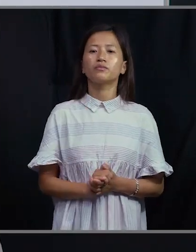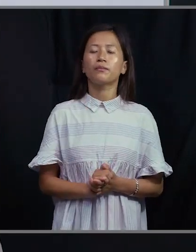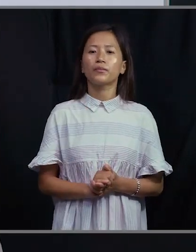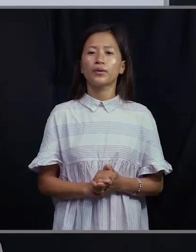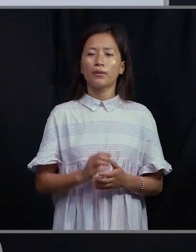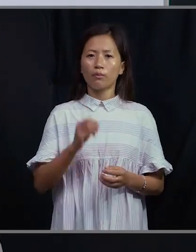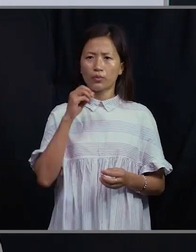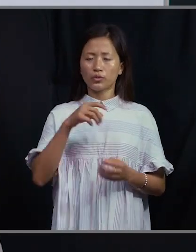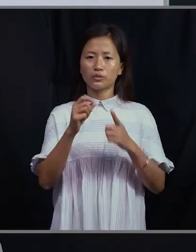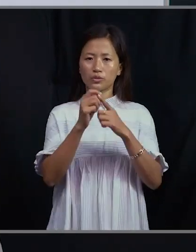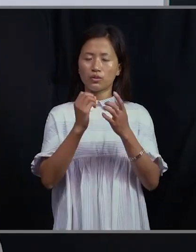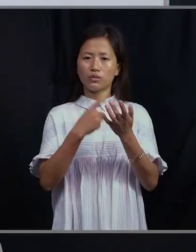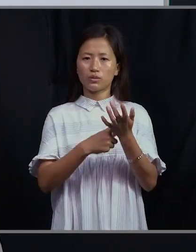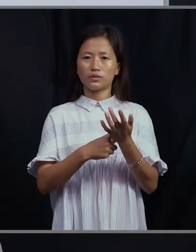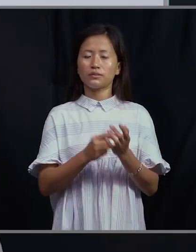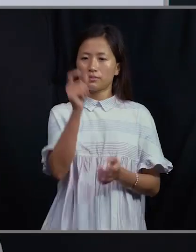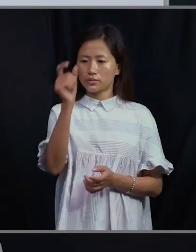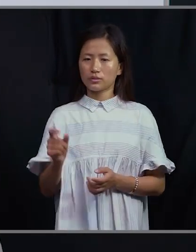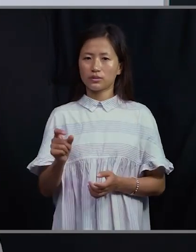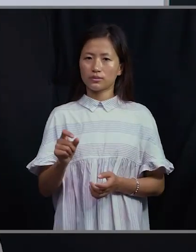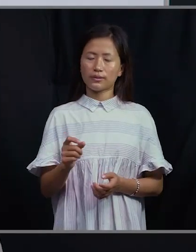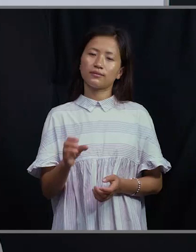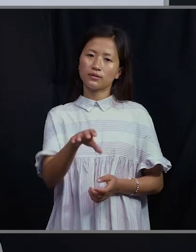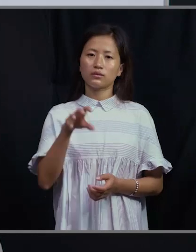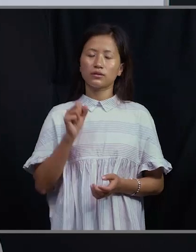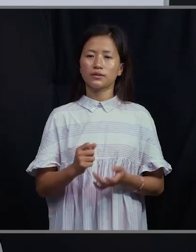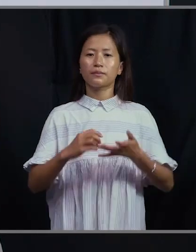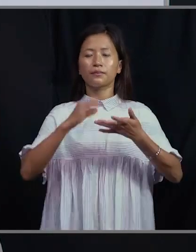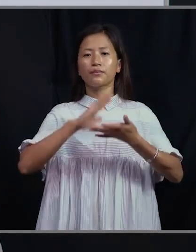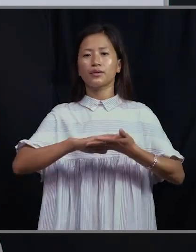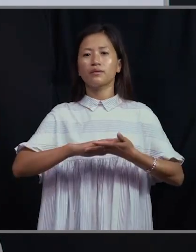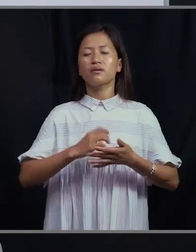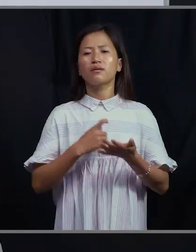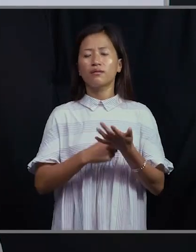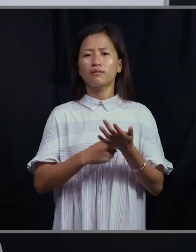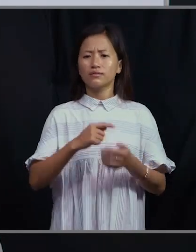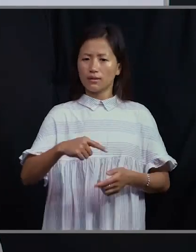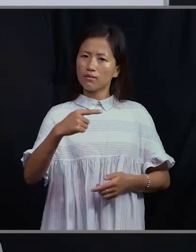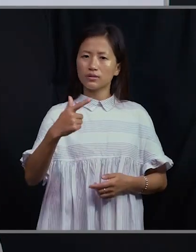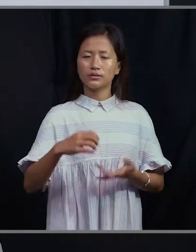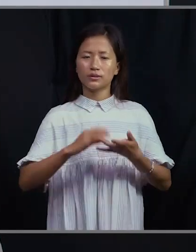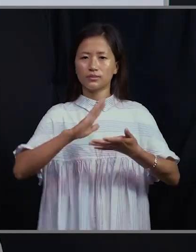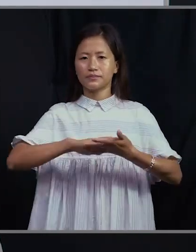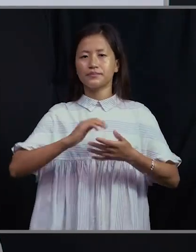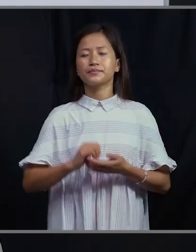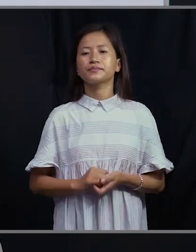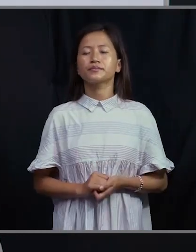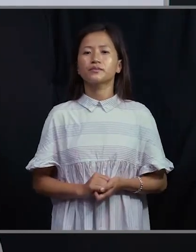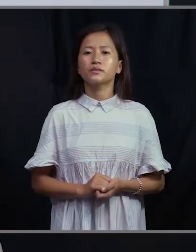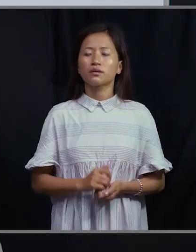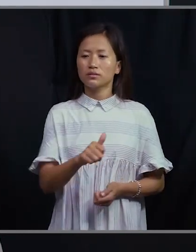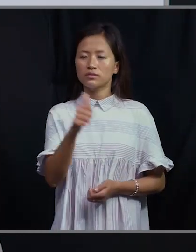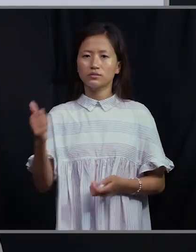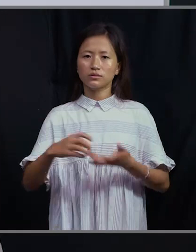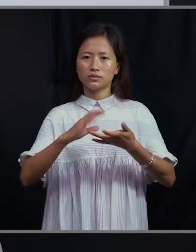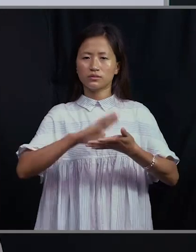of puberty. Then only the person can get married. Okay, so this is the regular type of marriage. Okay, the another type of marriage